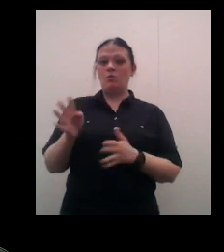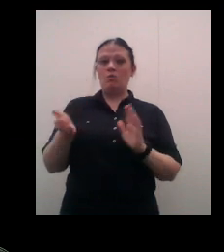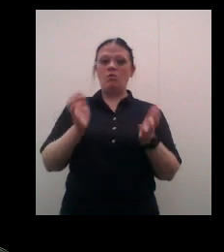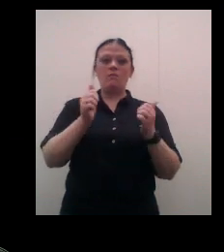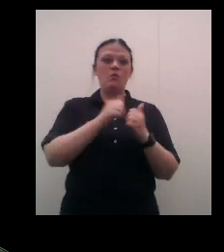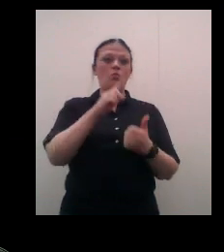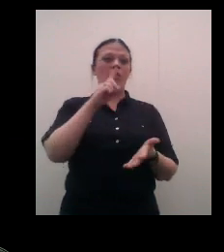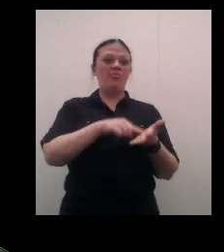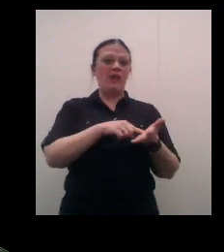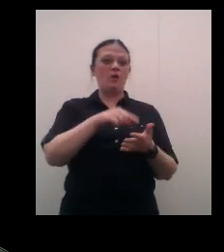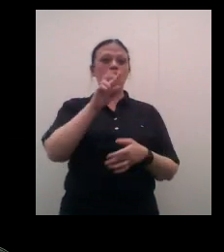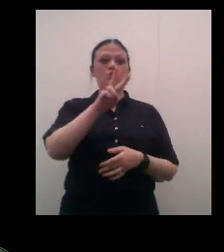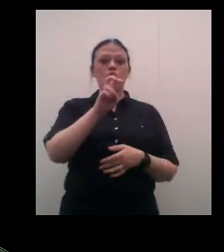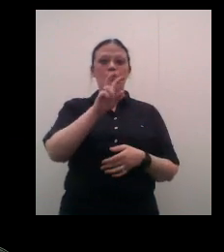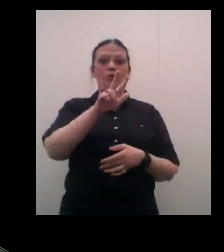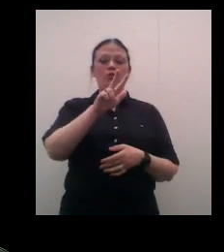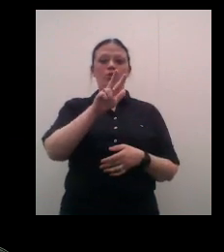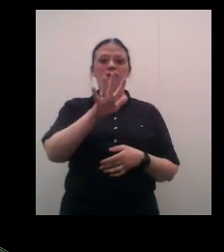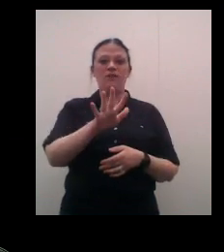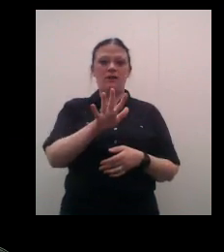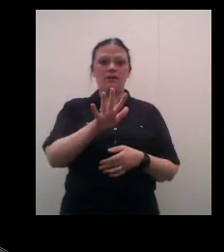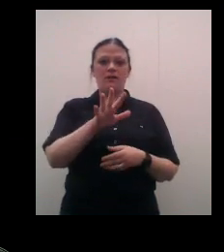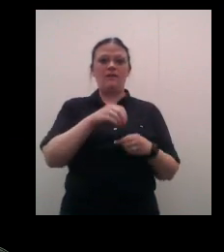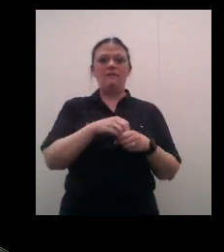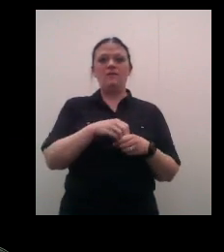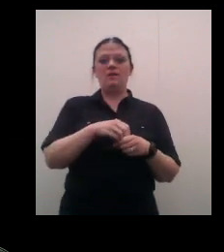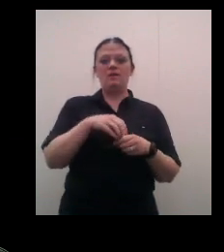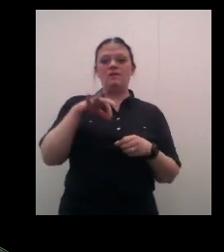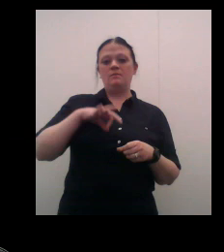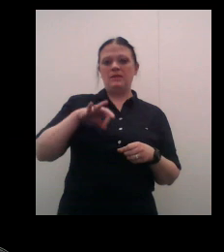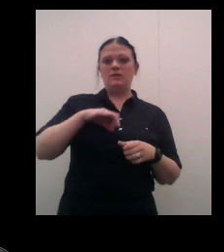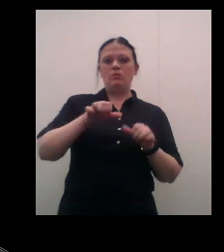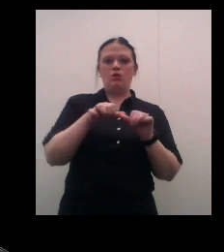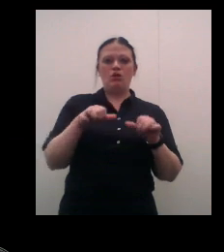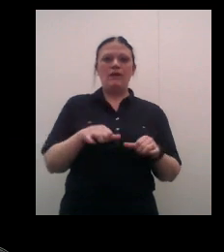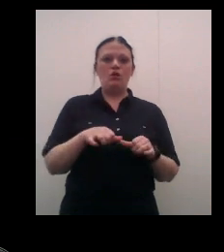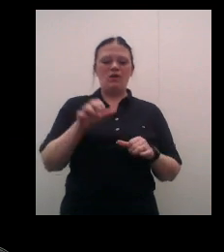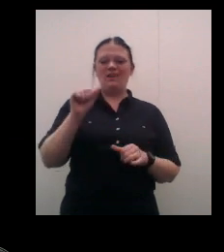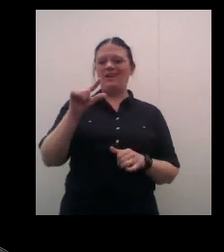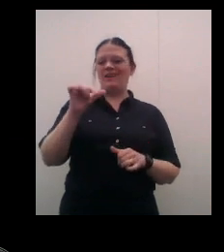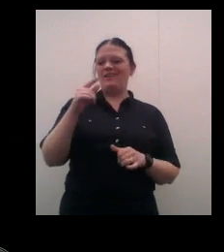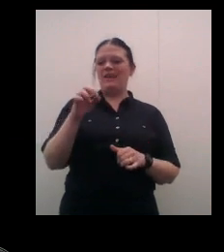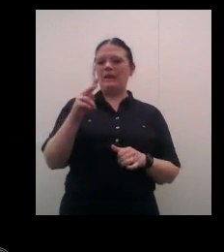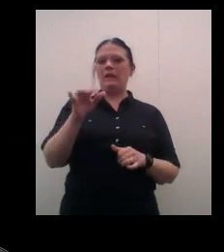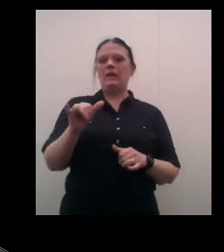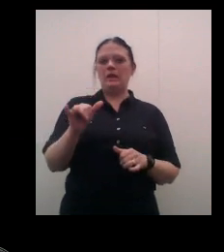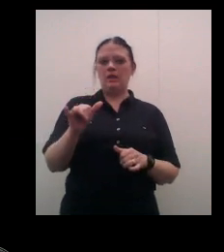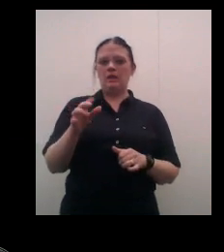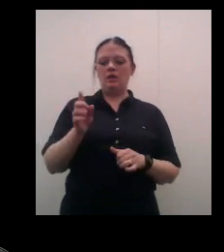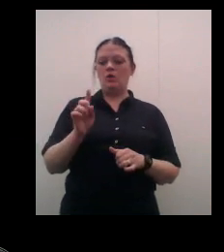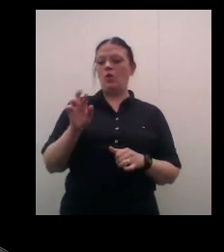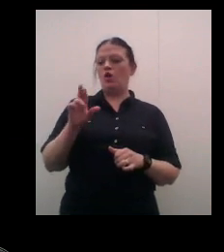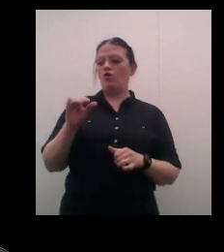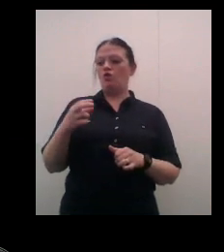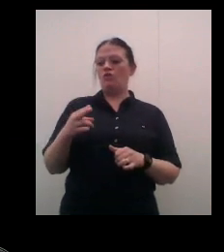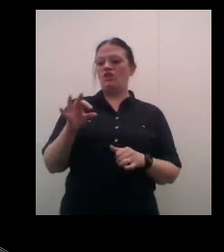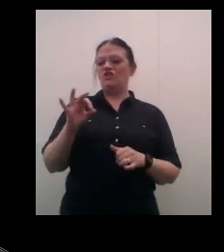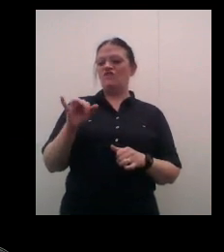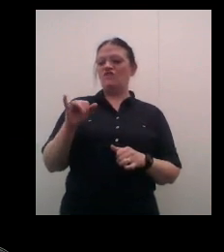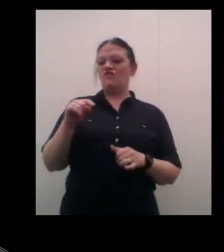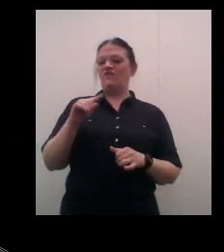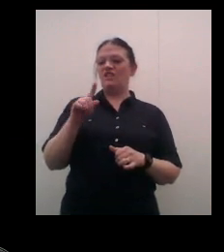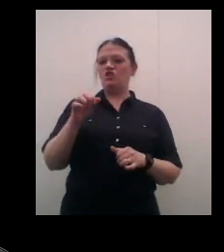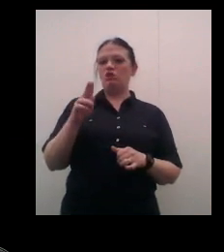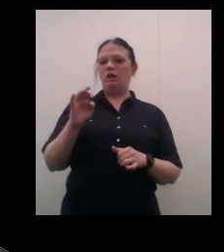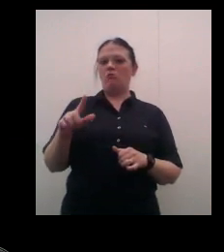to 1,235 in Allegheny County, Pennsylvania, where my counterpart Rich Fitzgerald is. And they